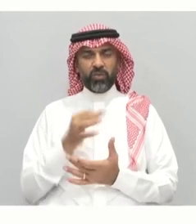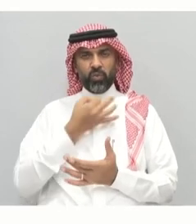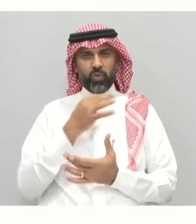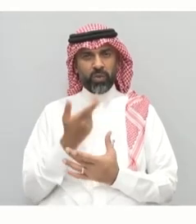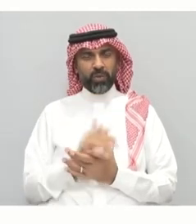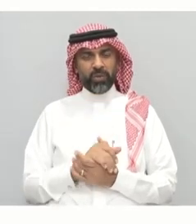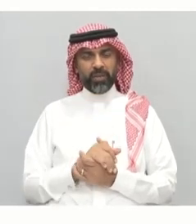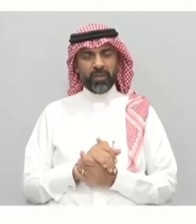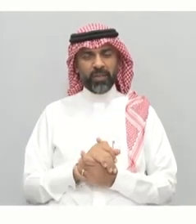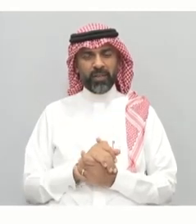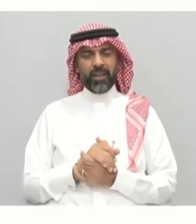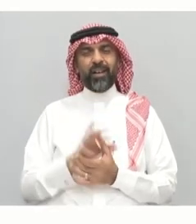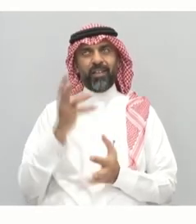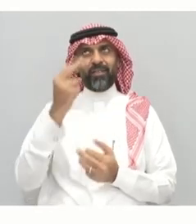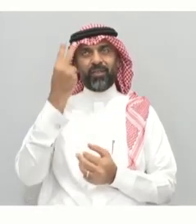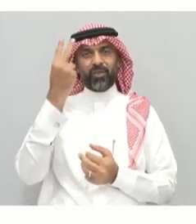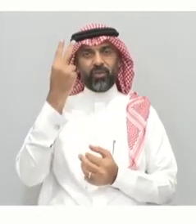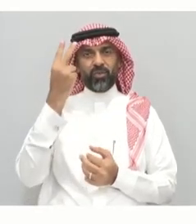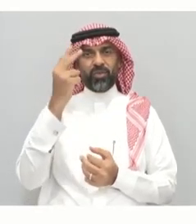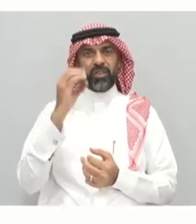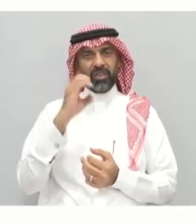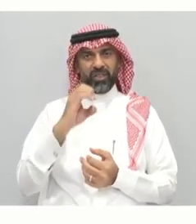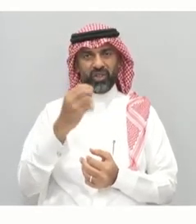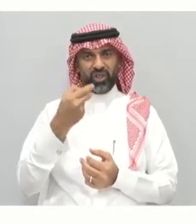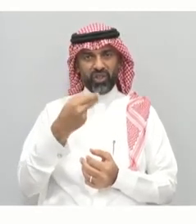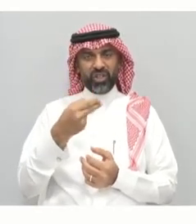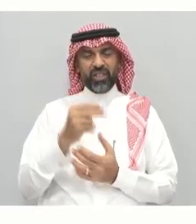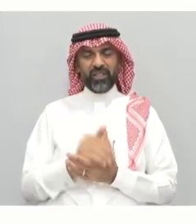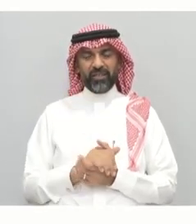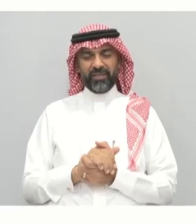Yes, sound number two, that's good. Number two,